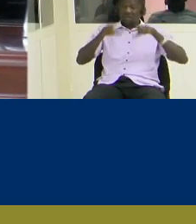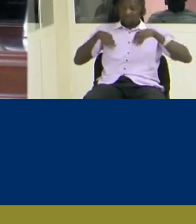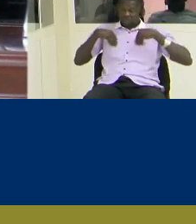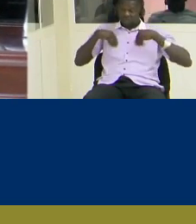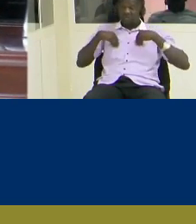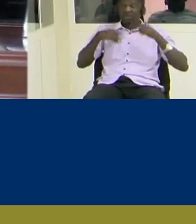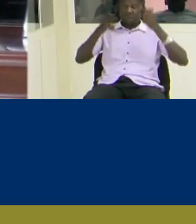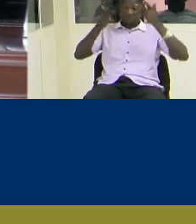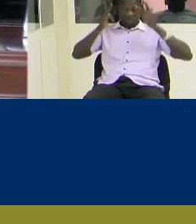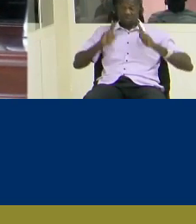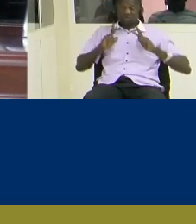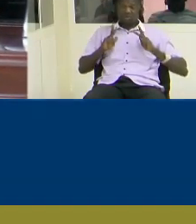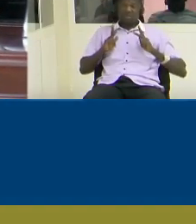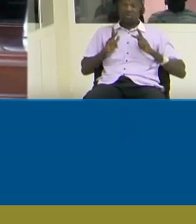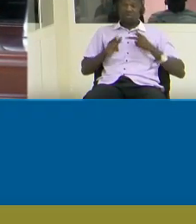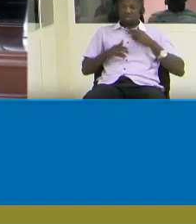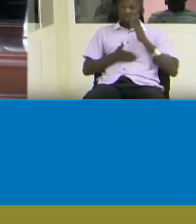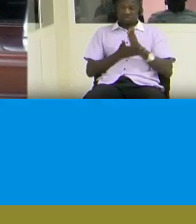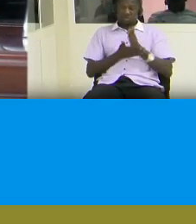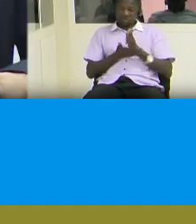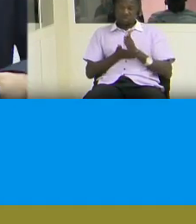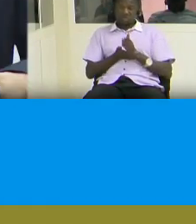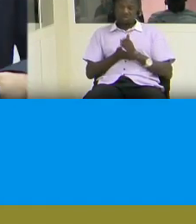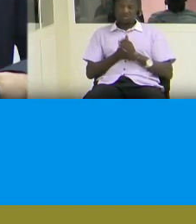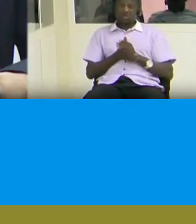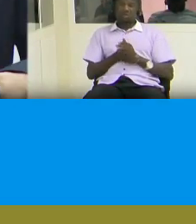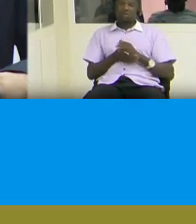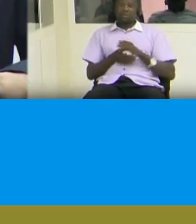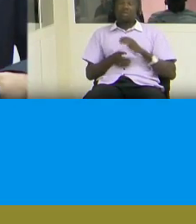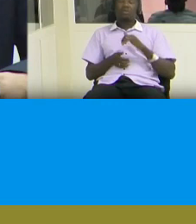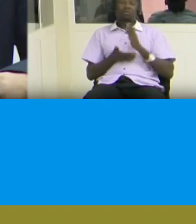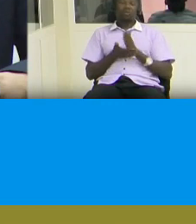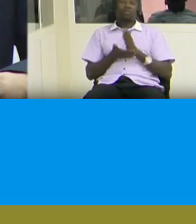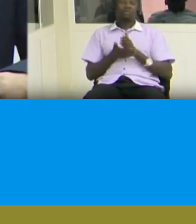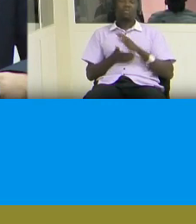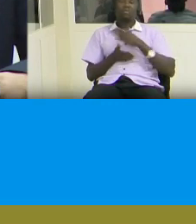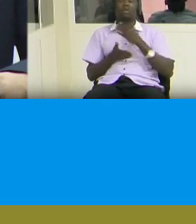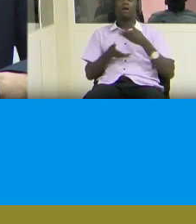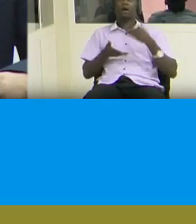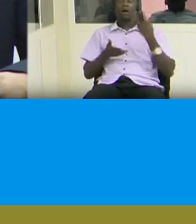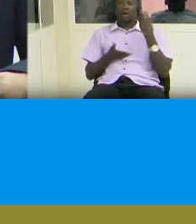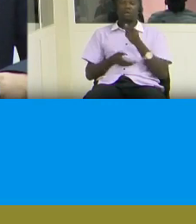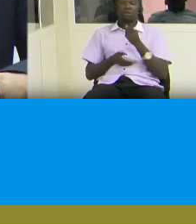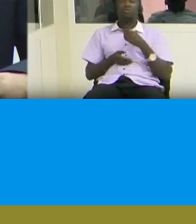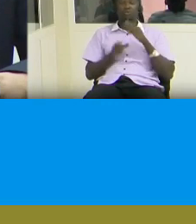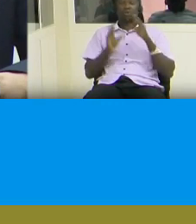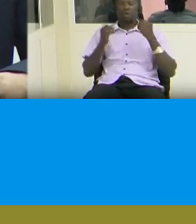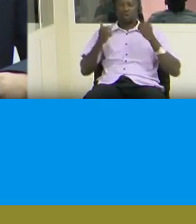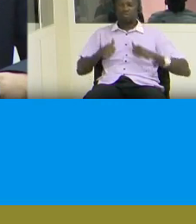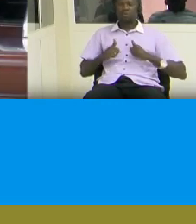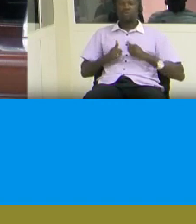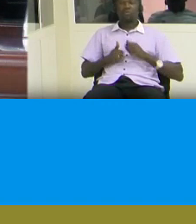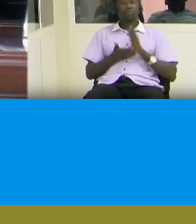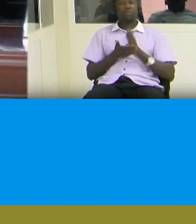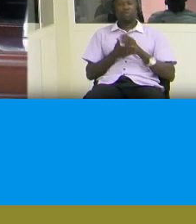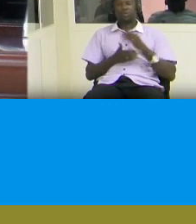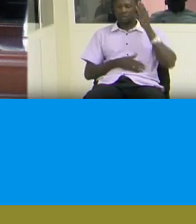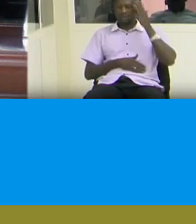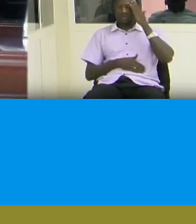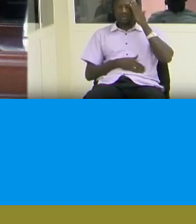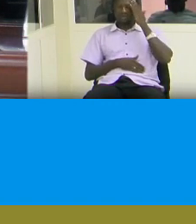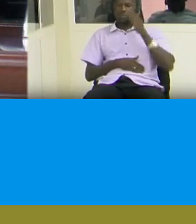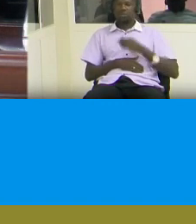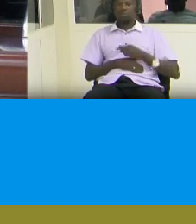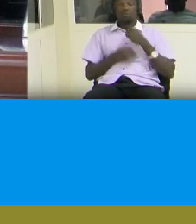isn't that an expectation that is how it should be definitely I do agree but you are telling us that that is